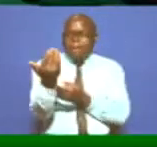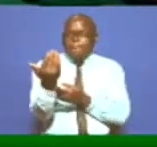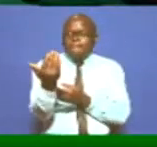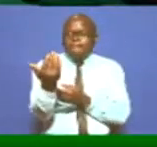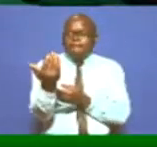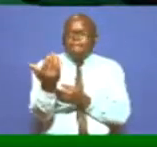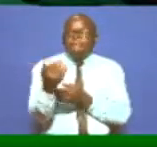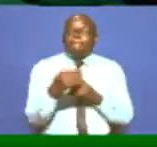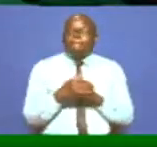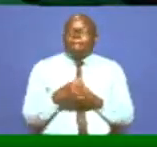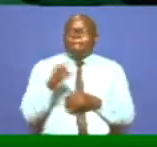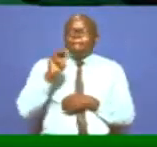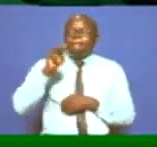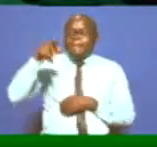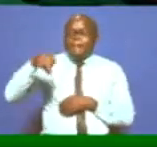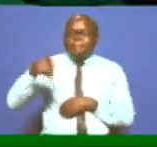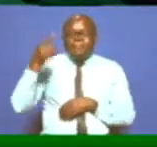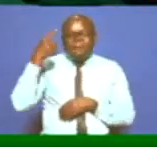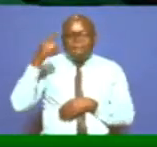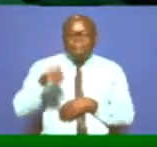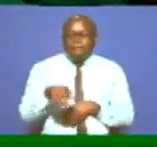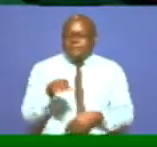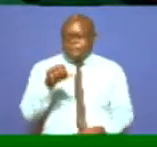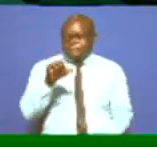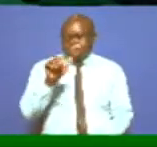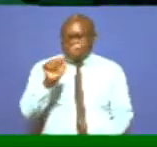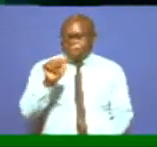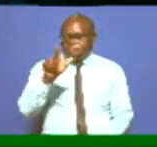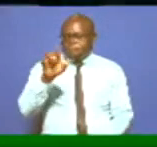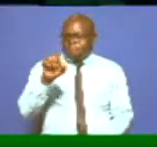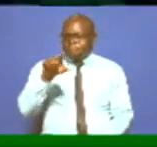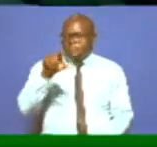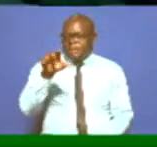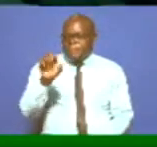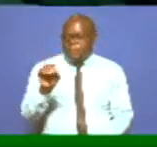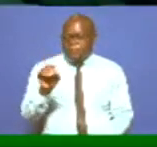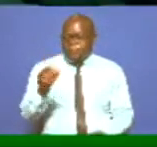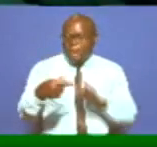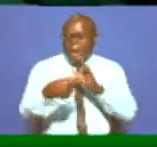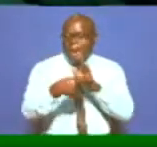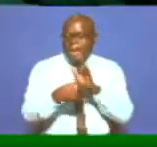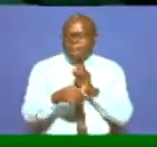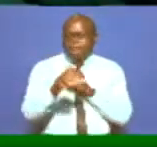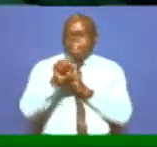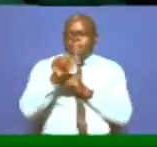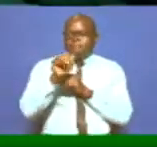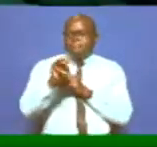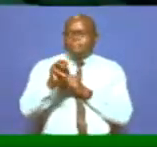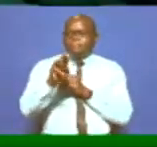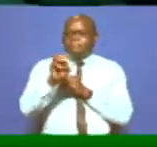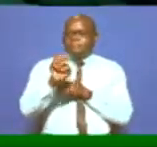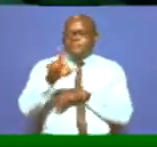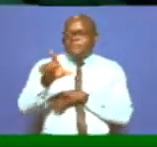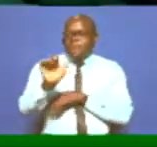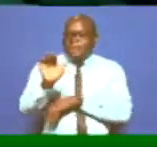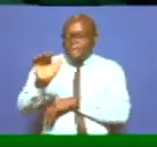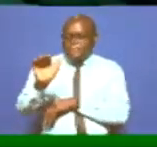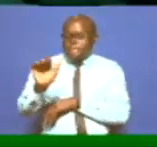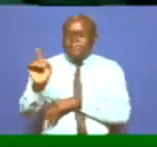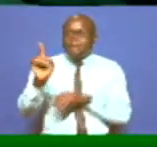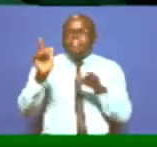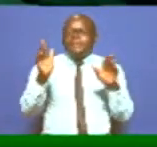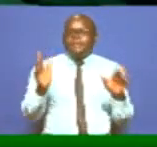the MP for Alego Usonga, Samuel Atandi, besides asking the Cabinet